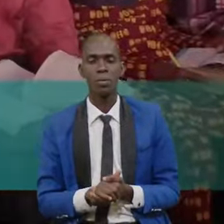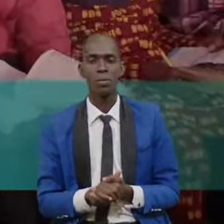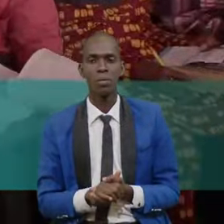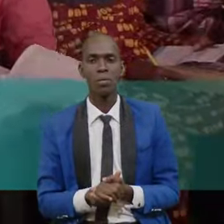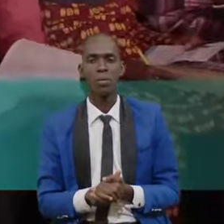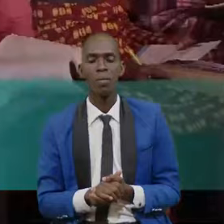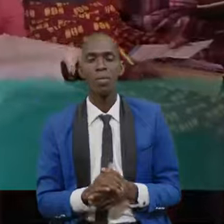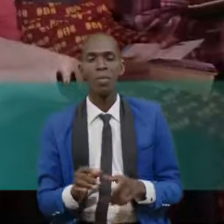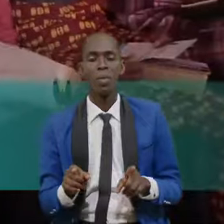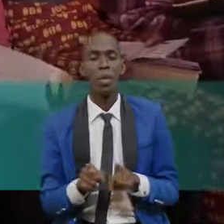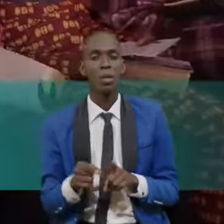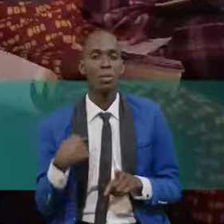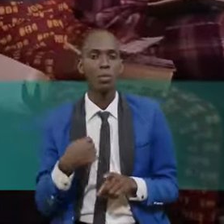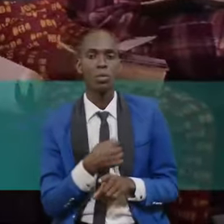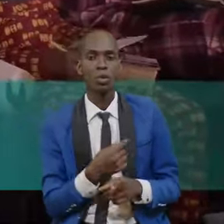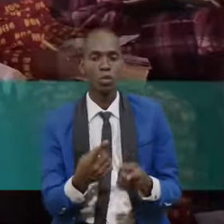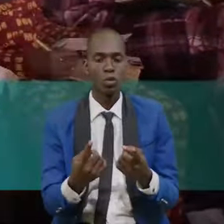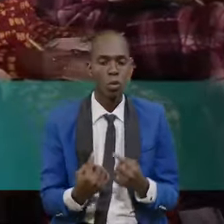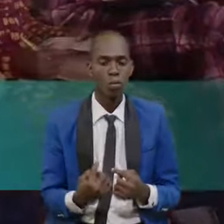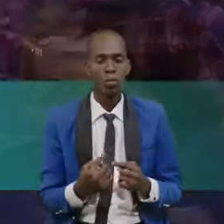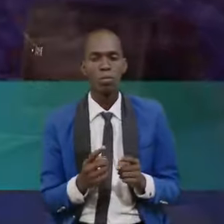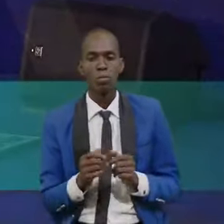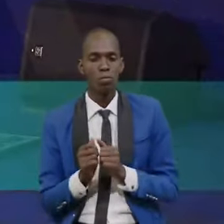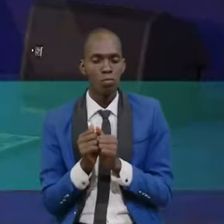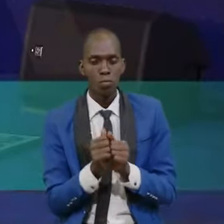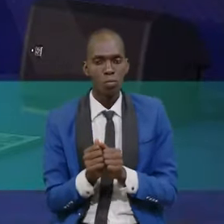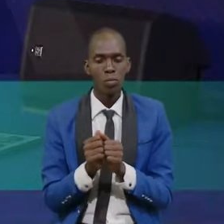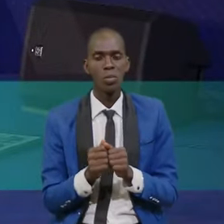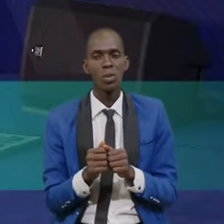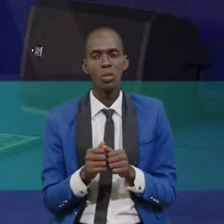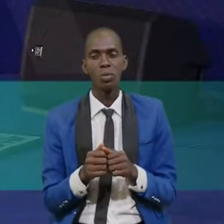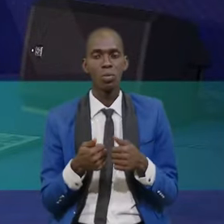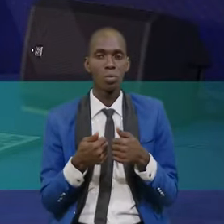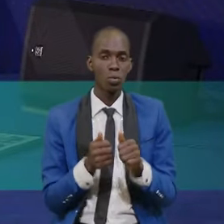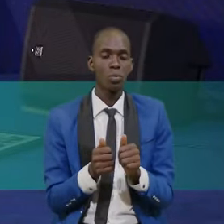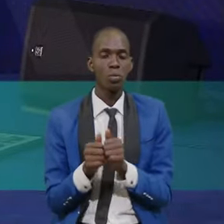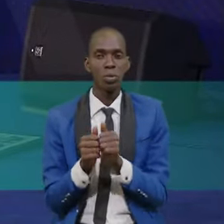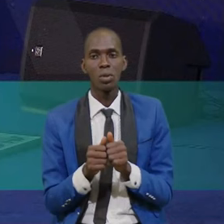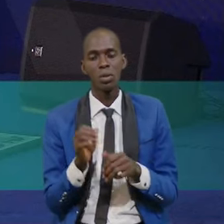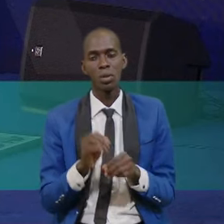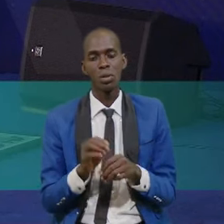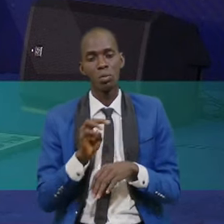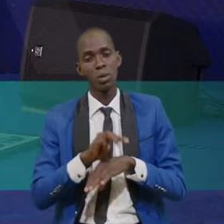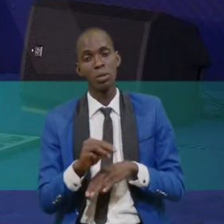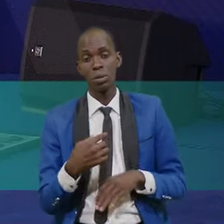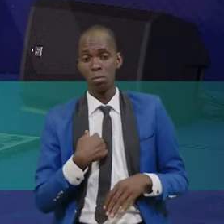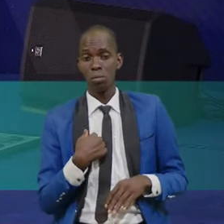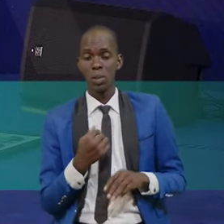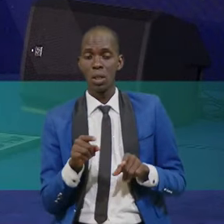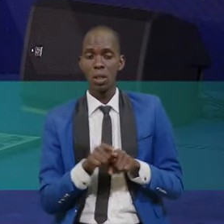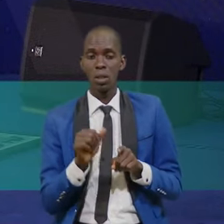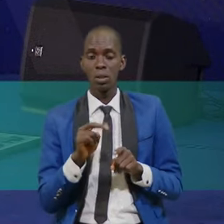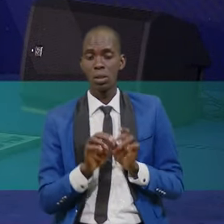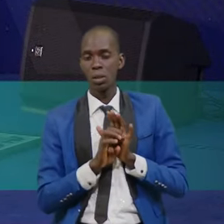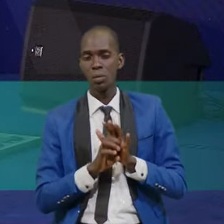we come and go along in ministry, me, for example, 50 years